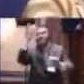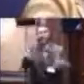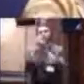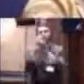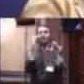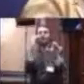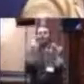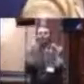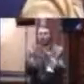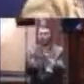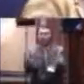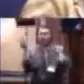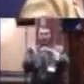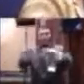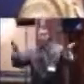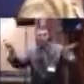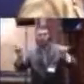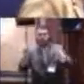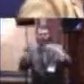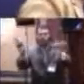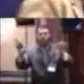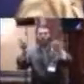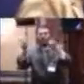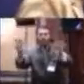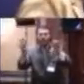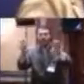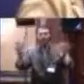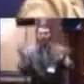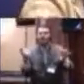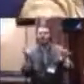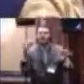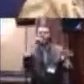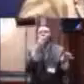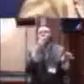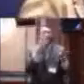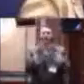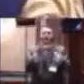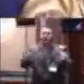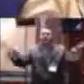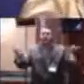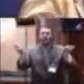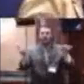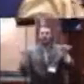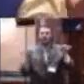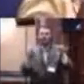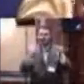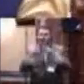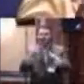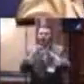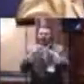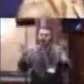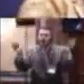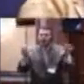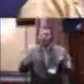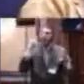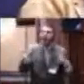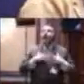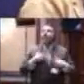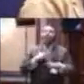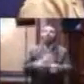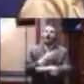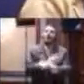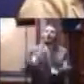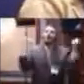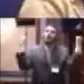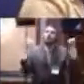in essence impacted on every aspect of your life completely. I mean, it's almost difficult to believe